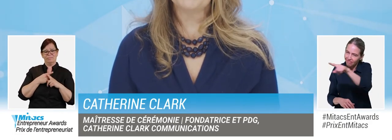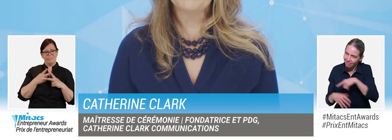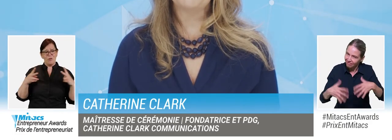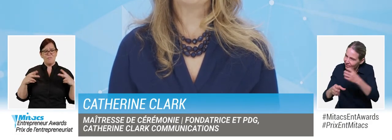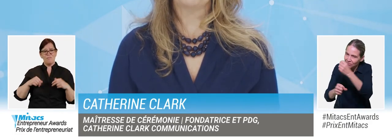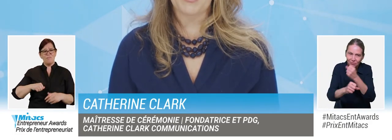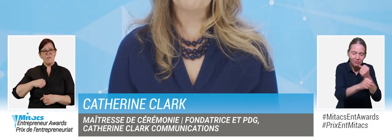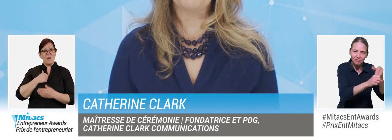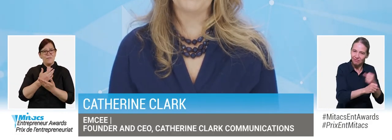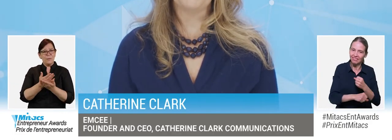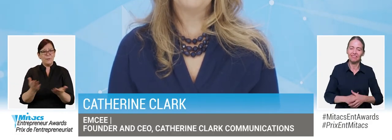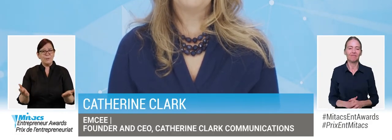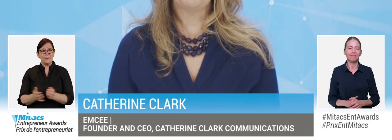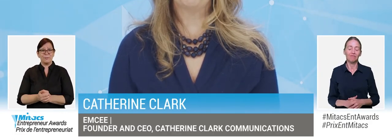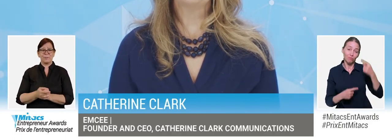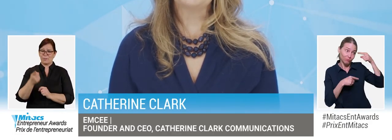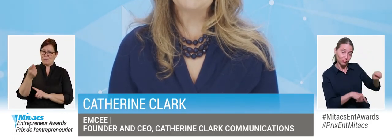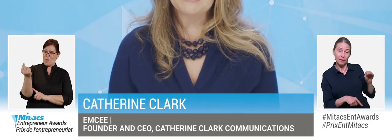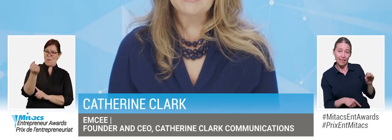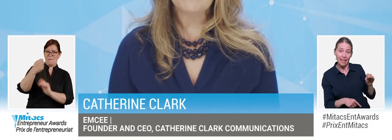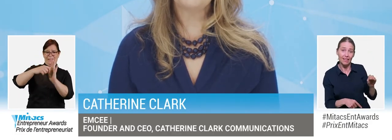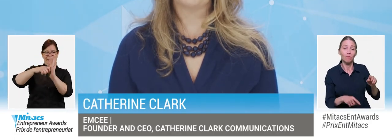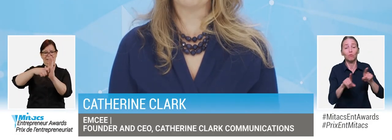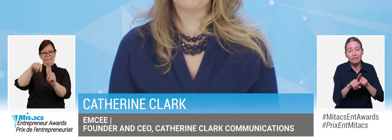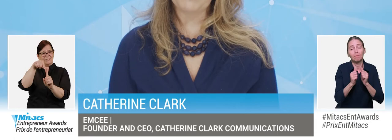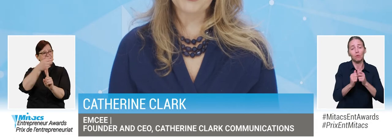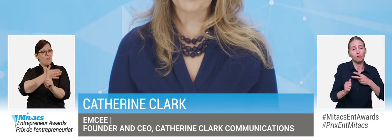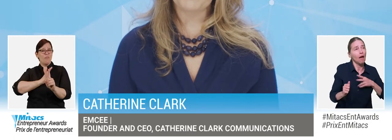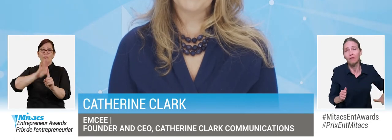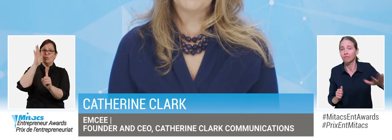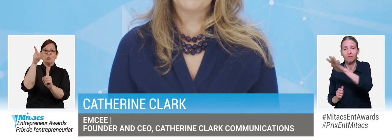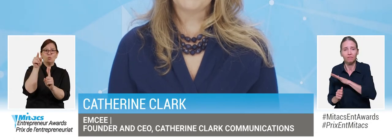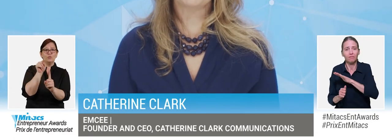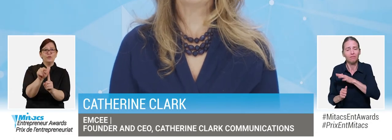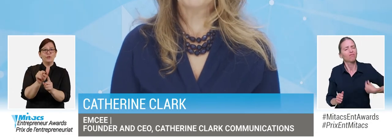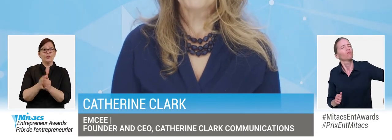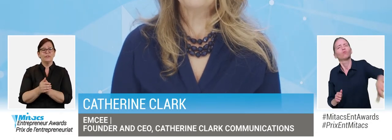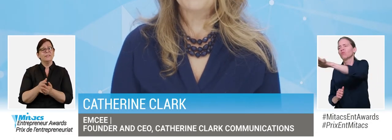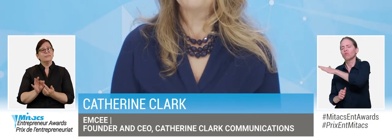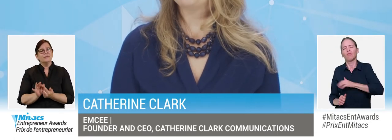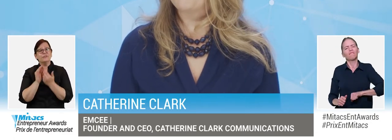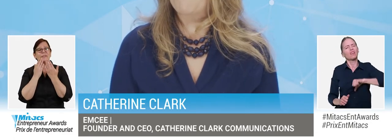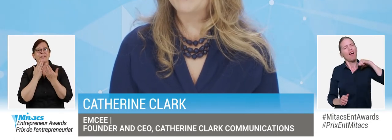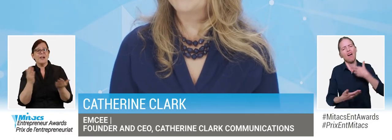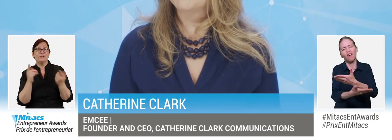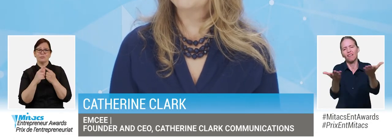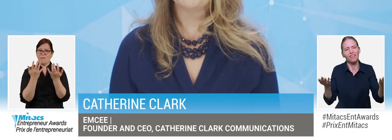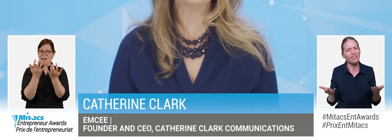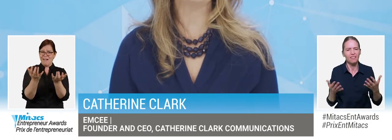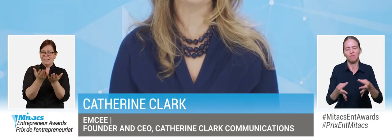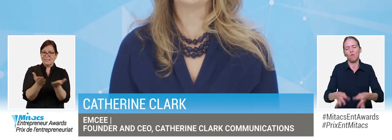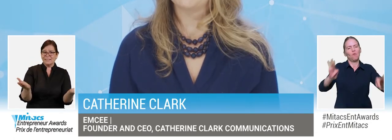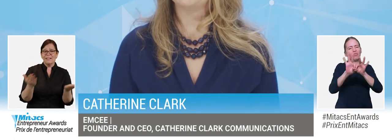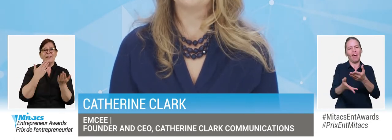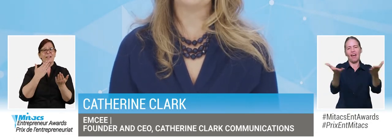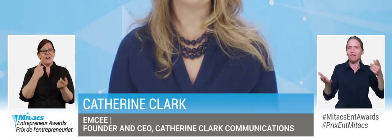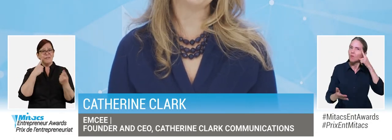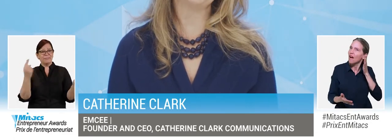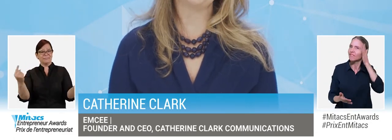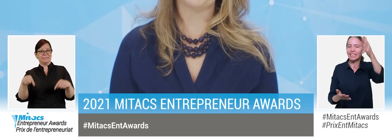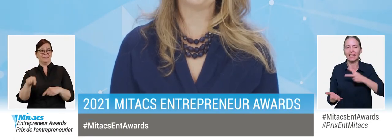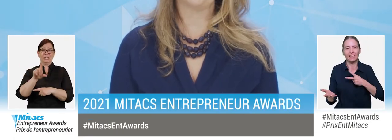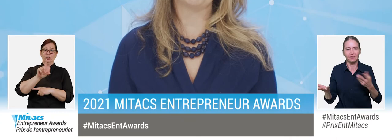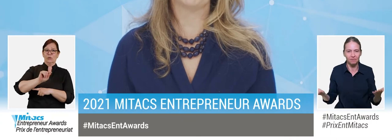are very proud of you. You hold the key to our future. And a special thank you to our audience. Thank you for attending